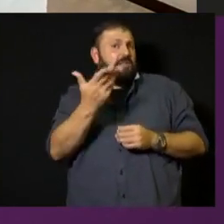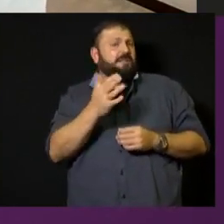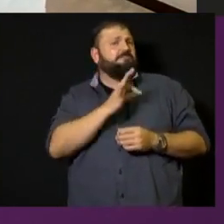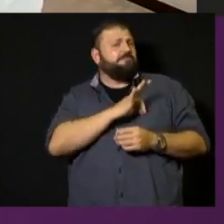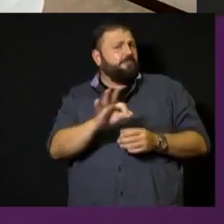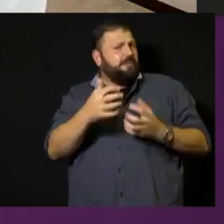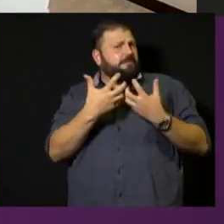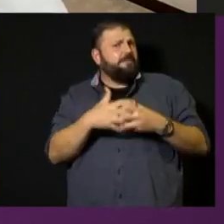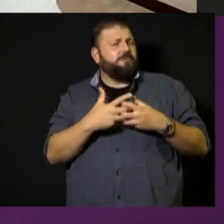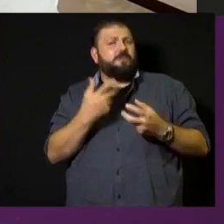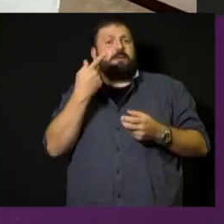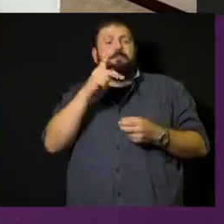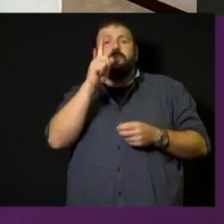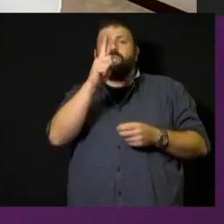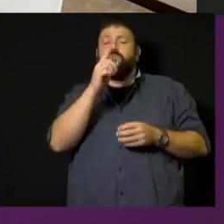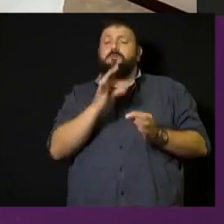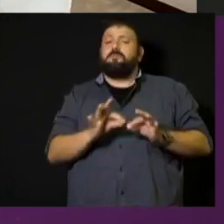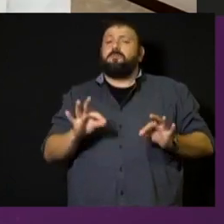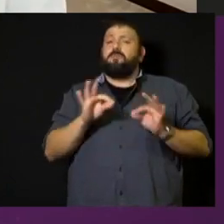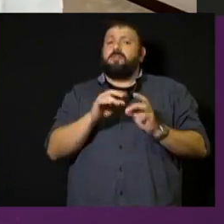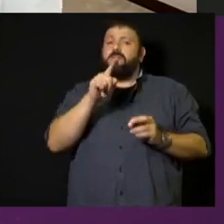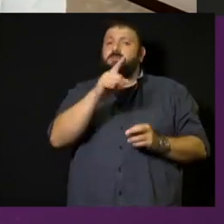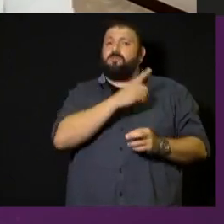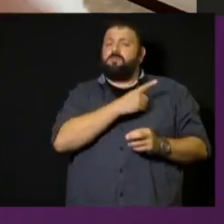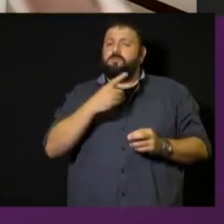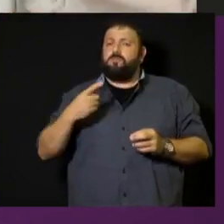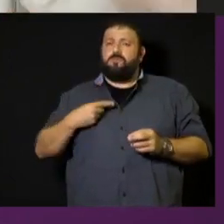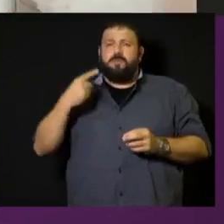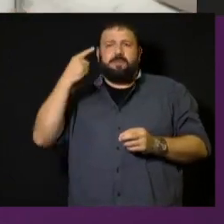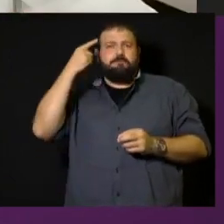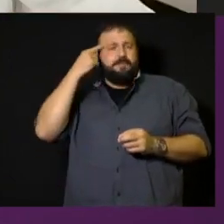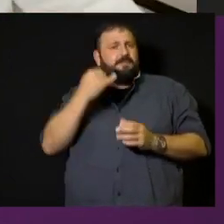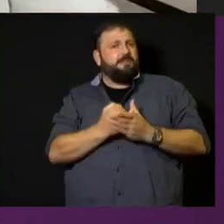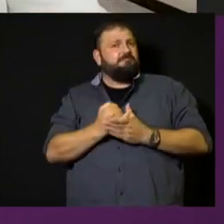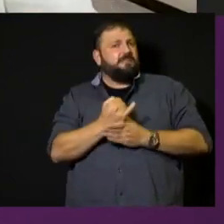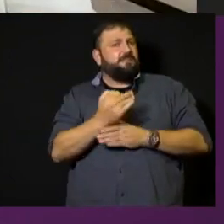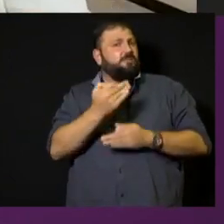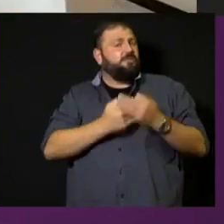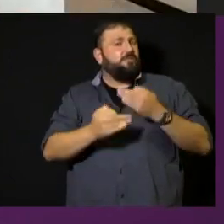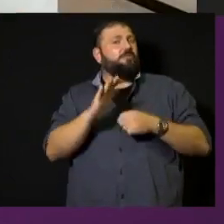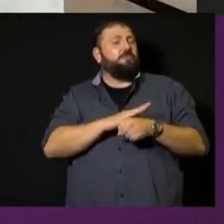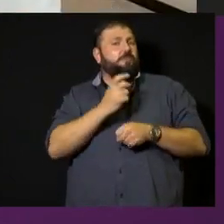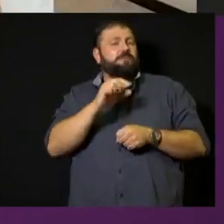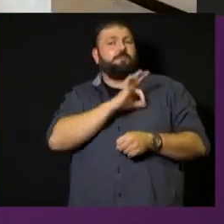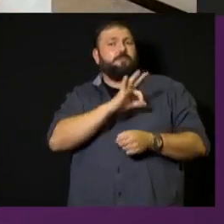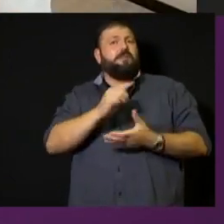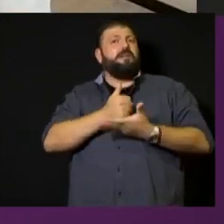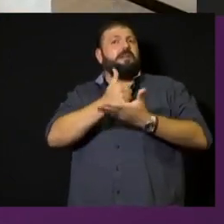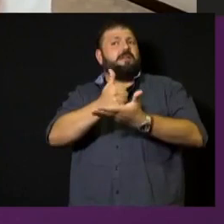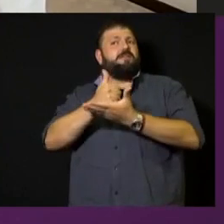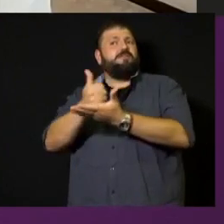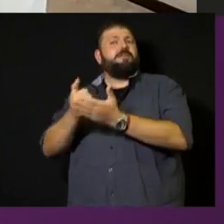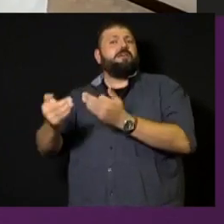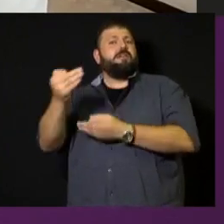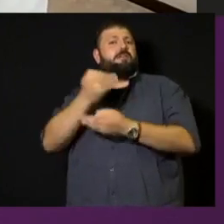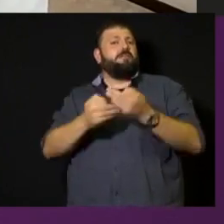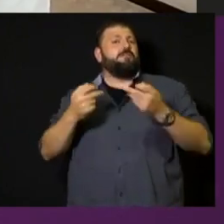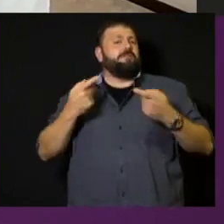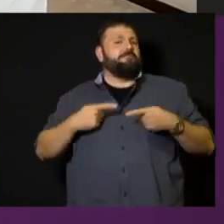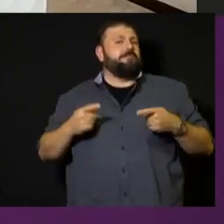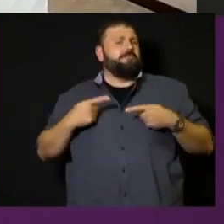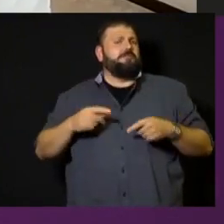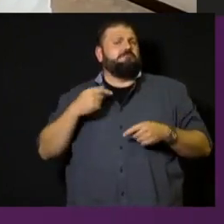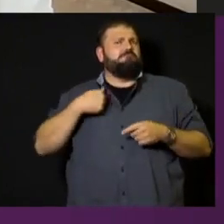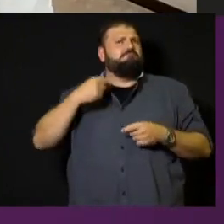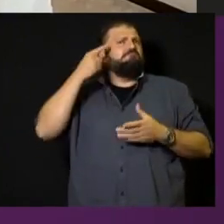objective, you can reach the diamond level very fast. It's a responsibility because also you will help a lot of people.